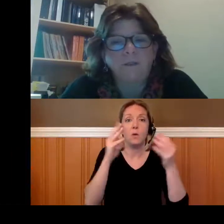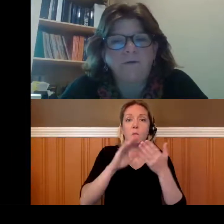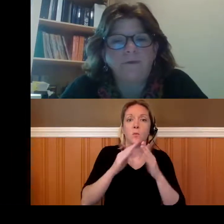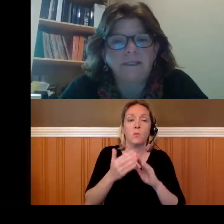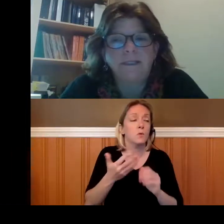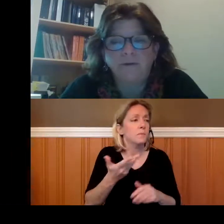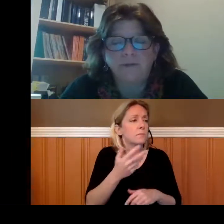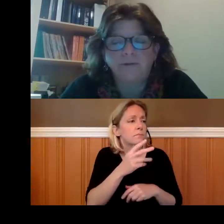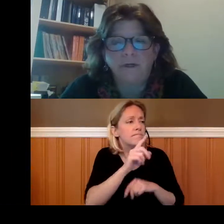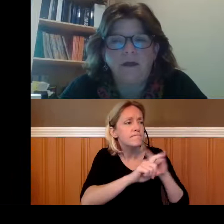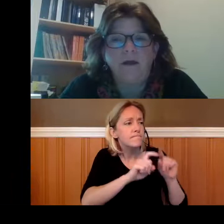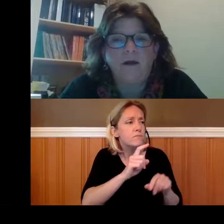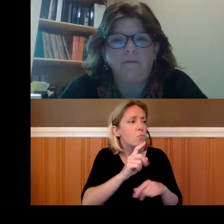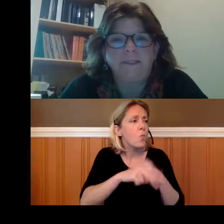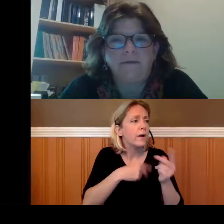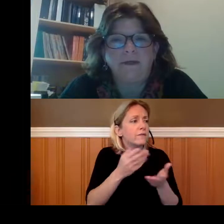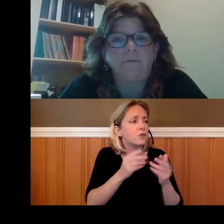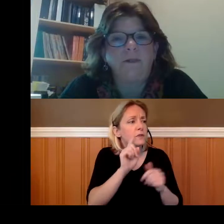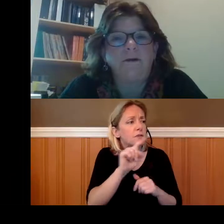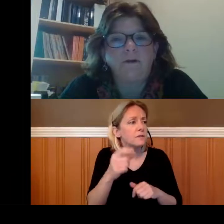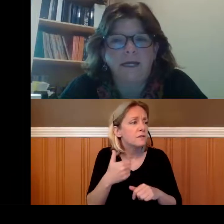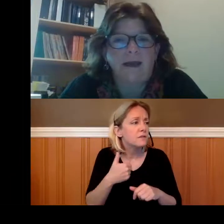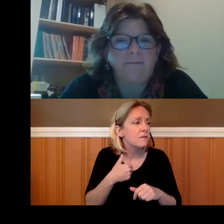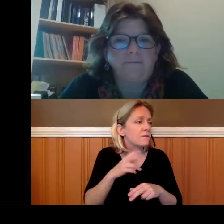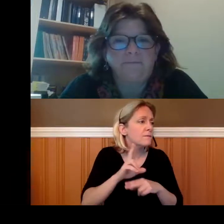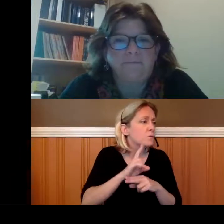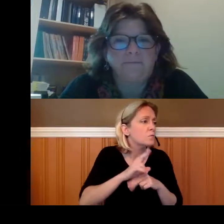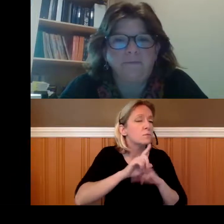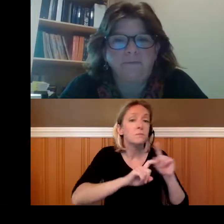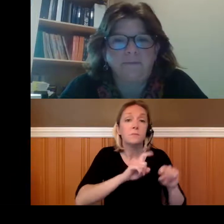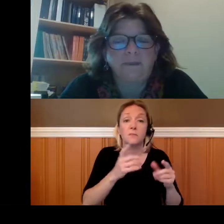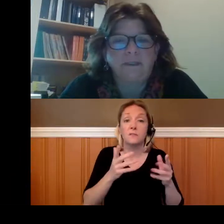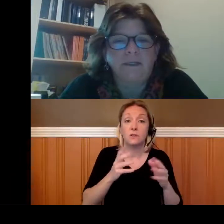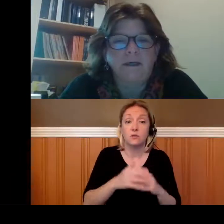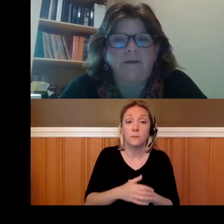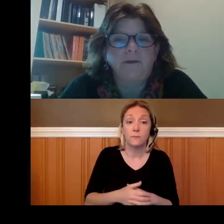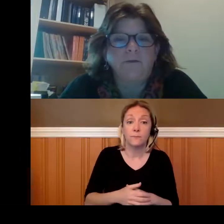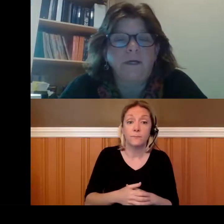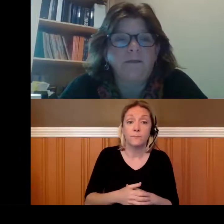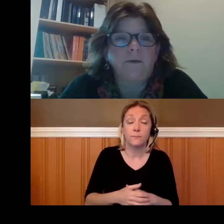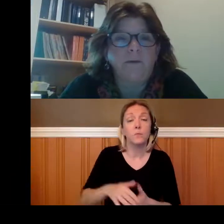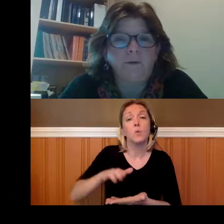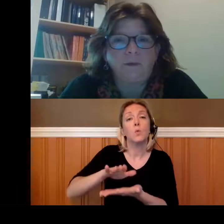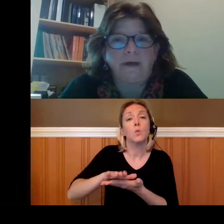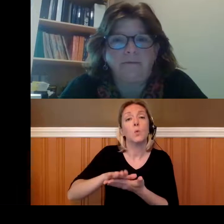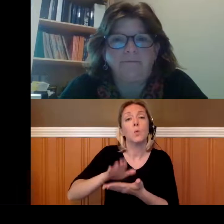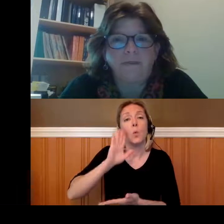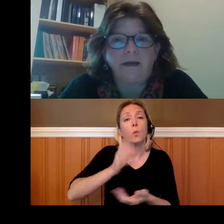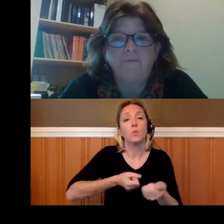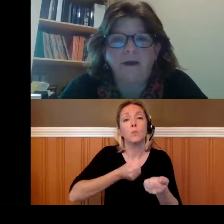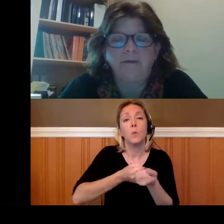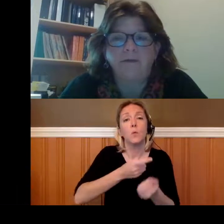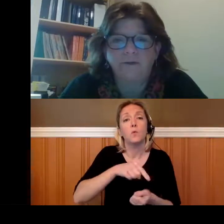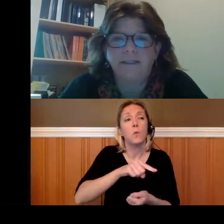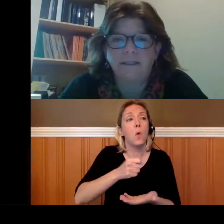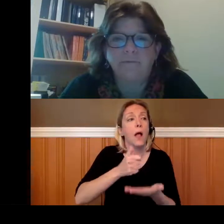their children are receiving or what they're looking for? And your school can also help you with that, to help find those services